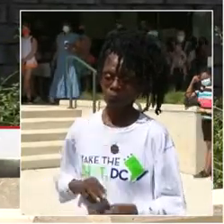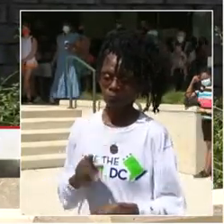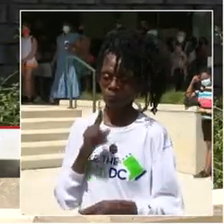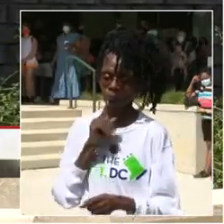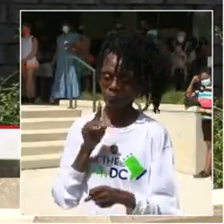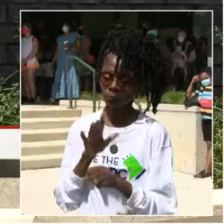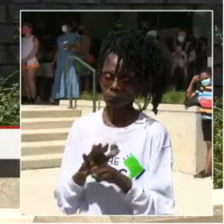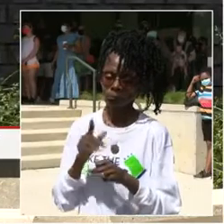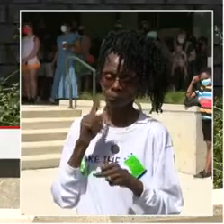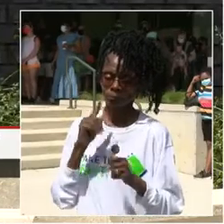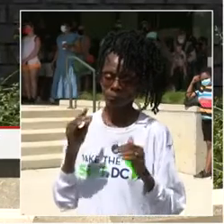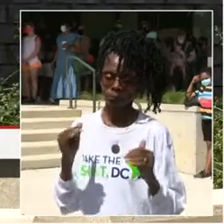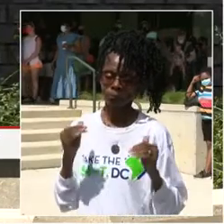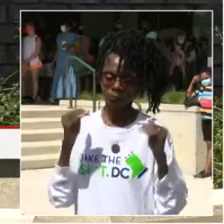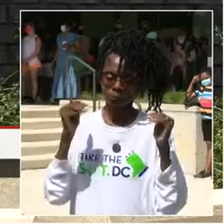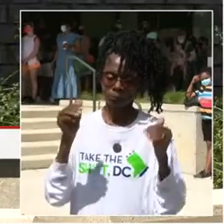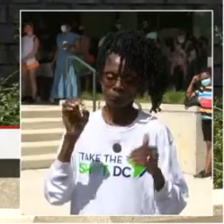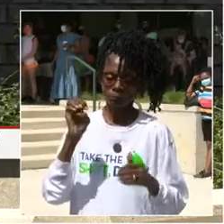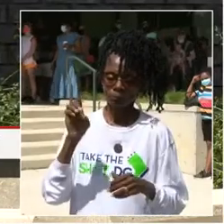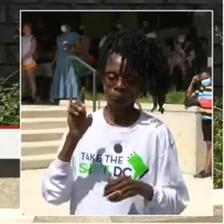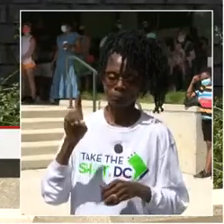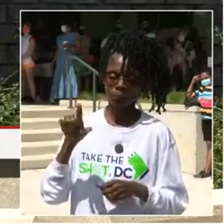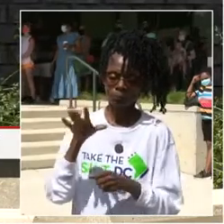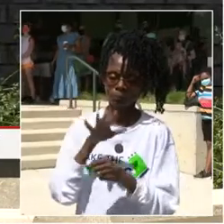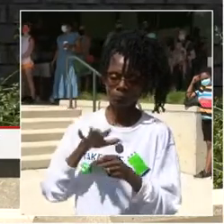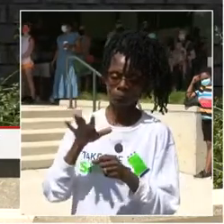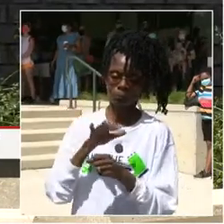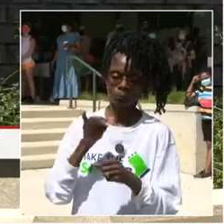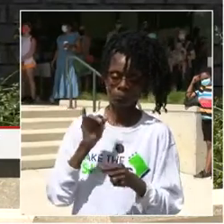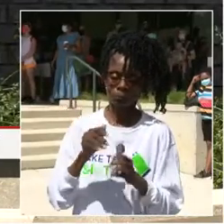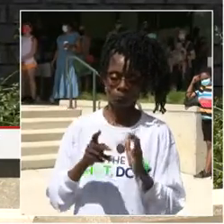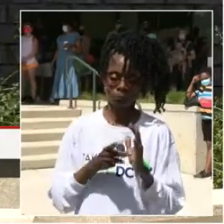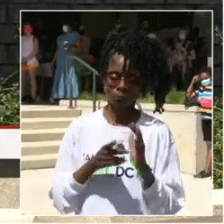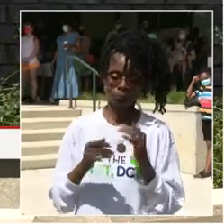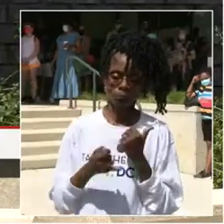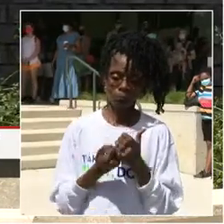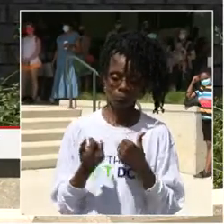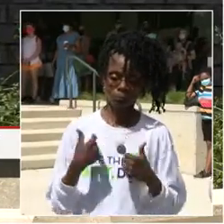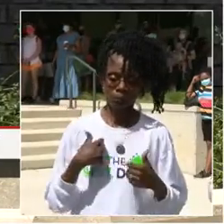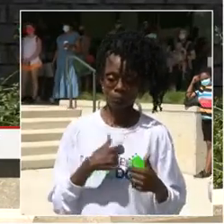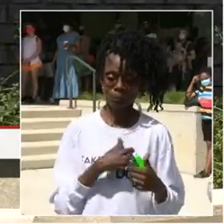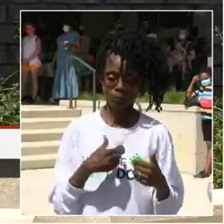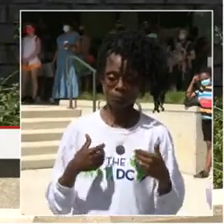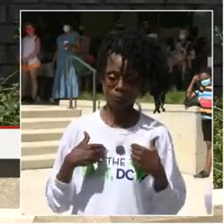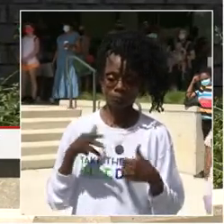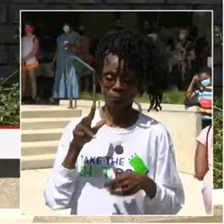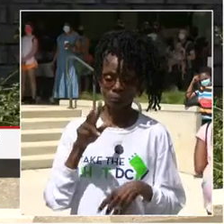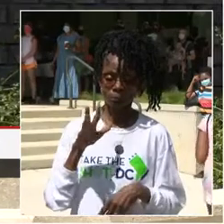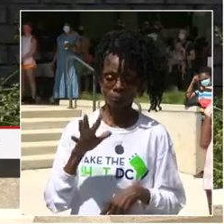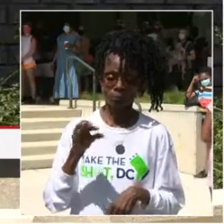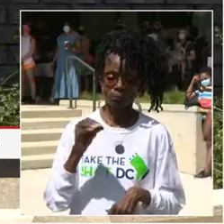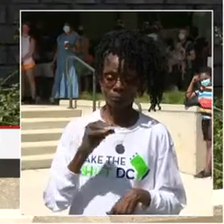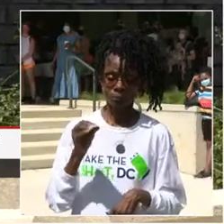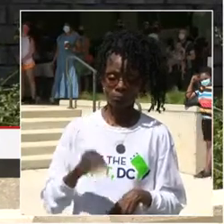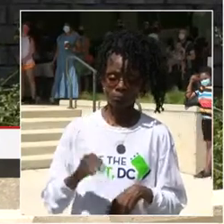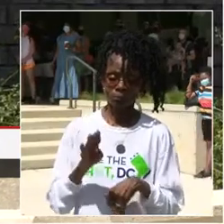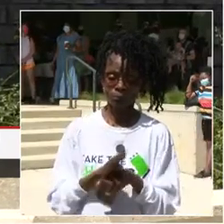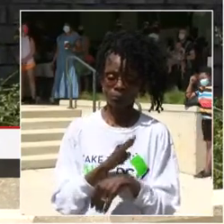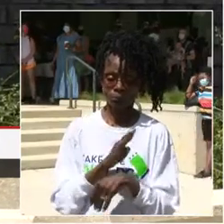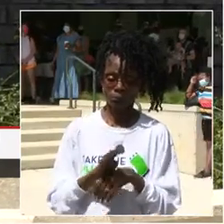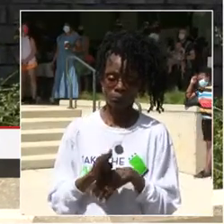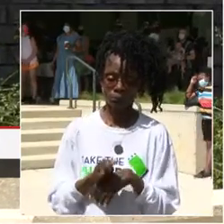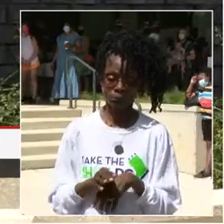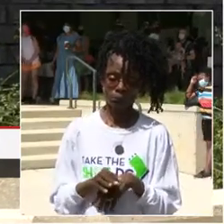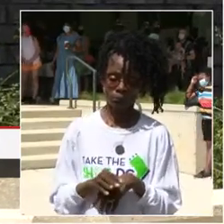educational spaces. The project had 35% of certified business enterprises employed. Thank you